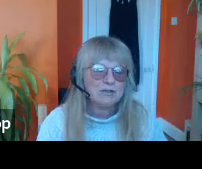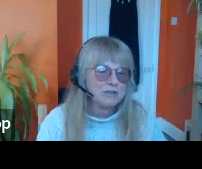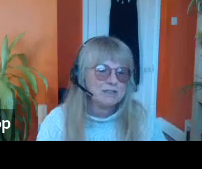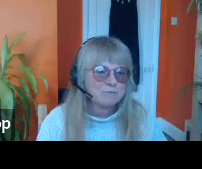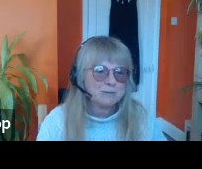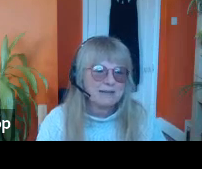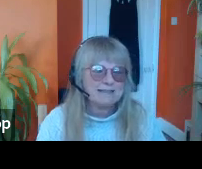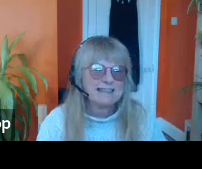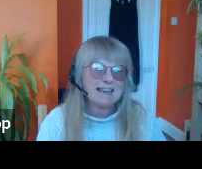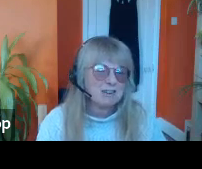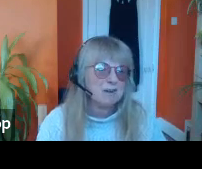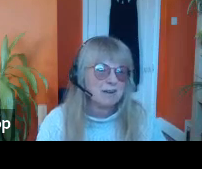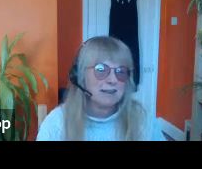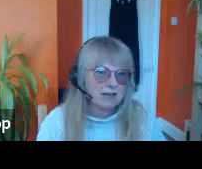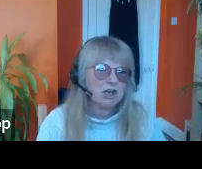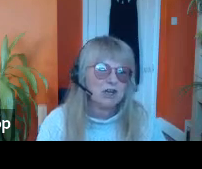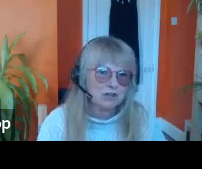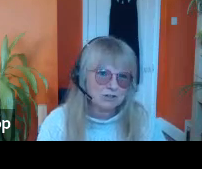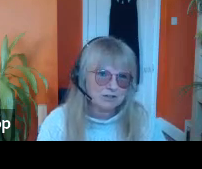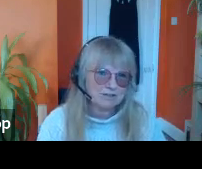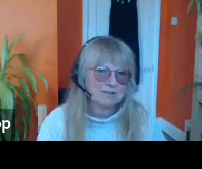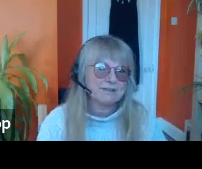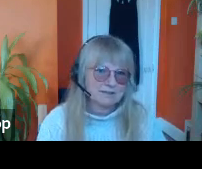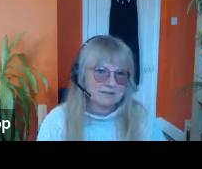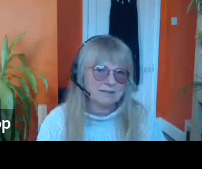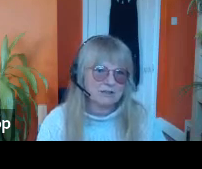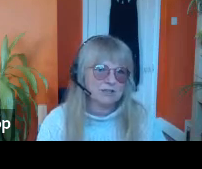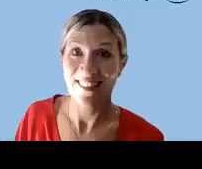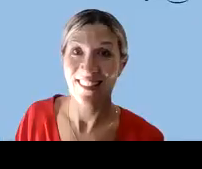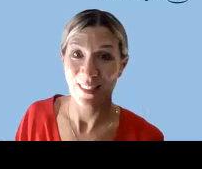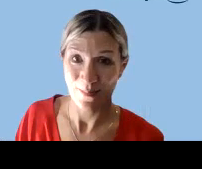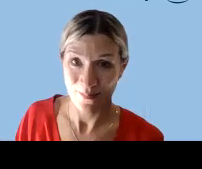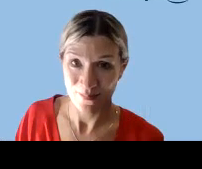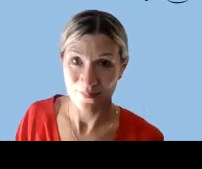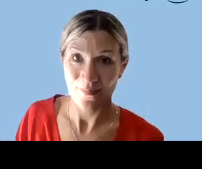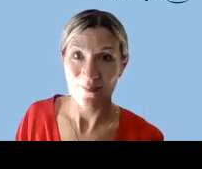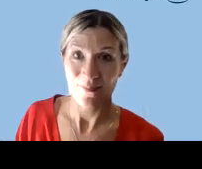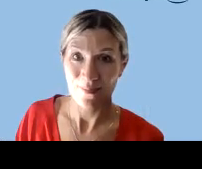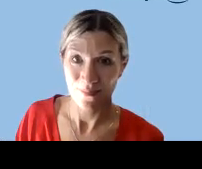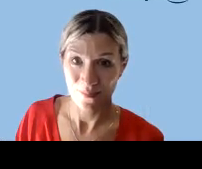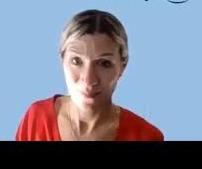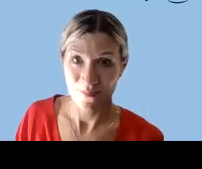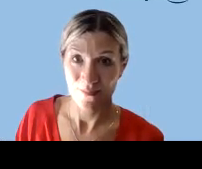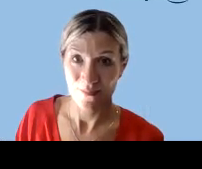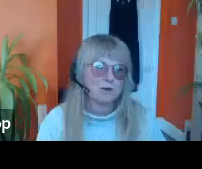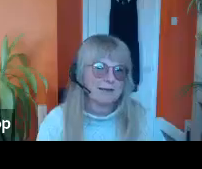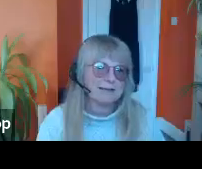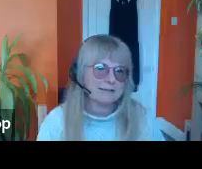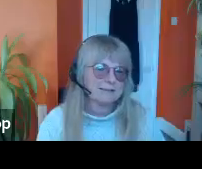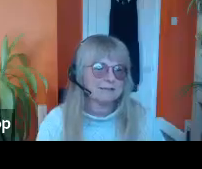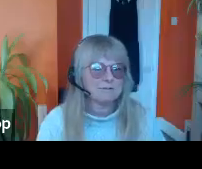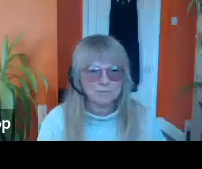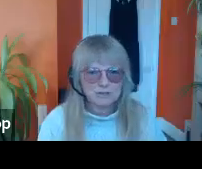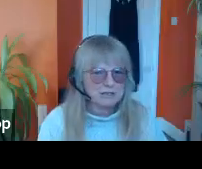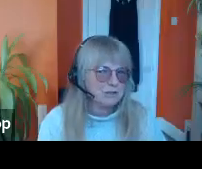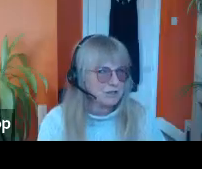feeling included and respected and ironically heard in an institution. It's the first